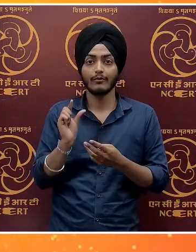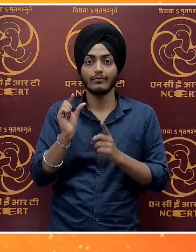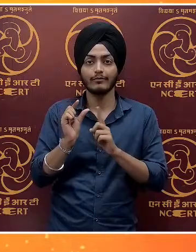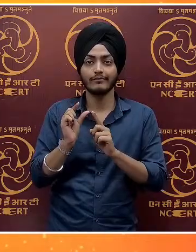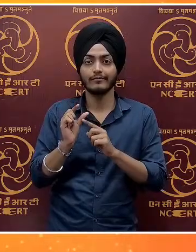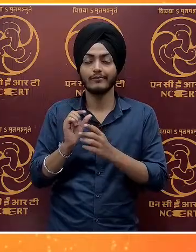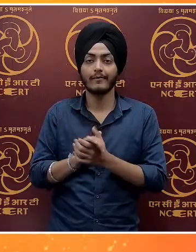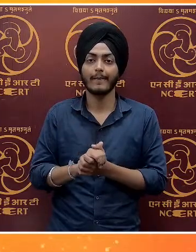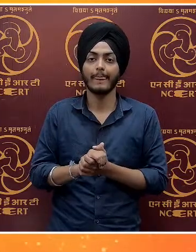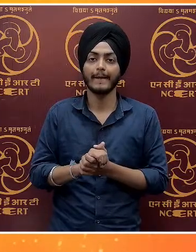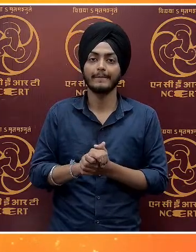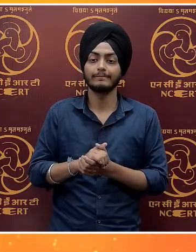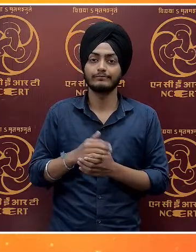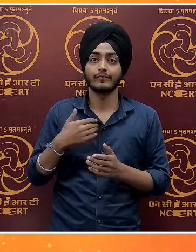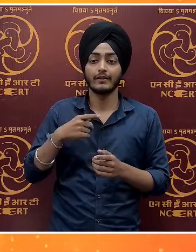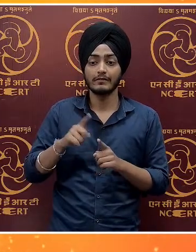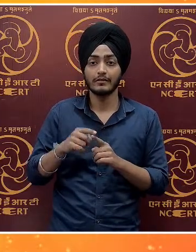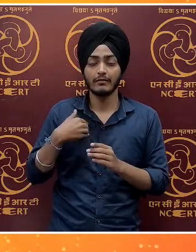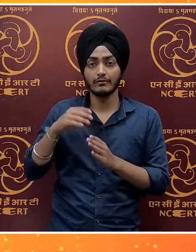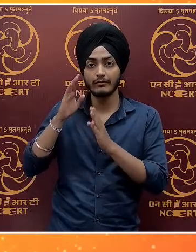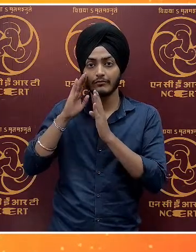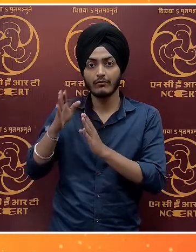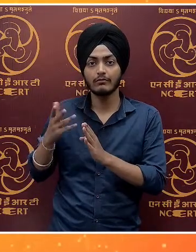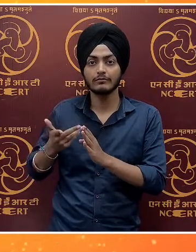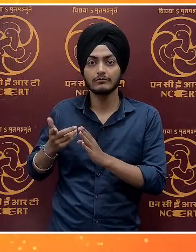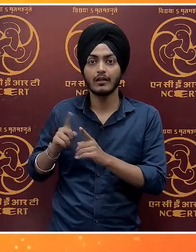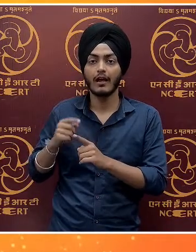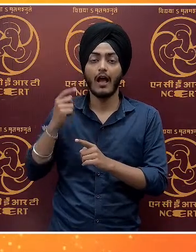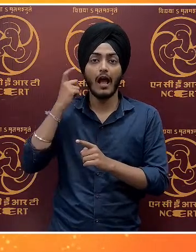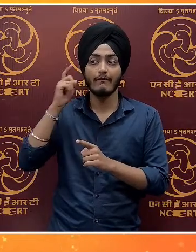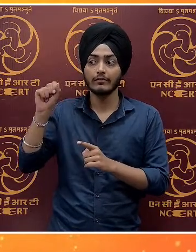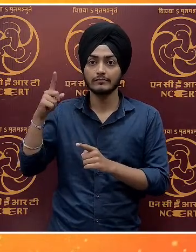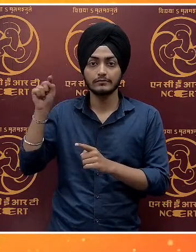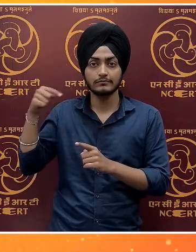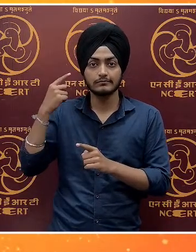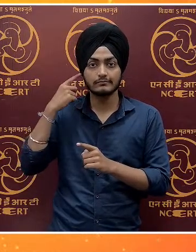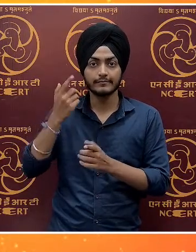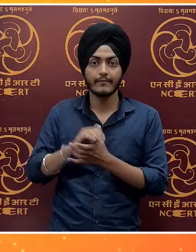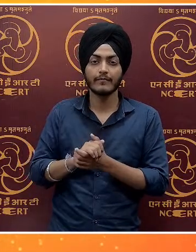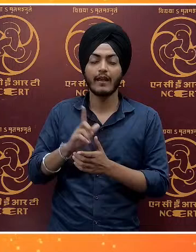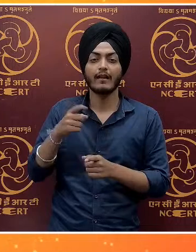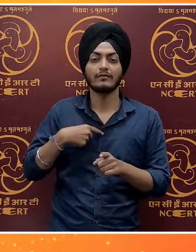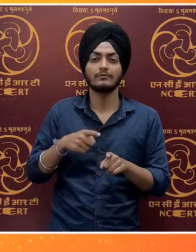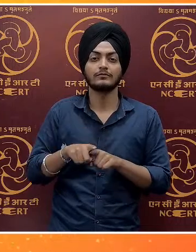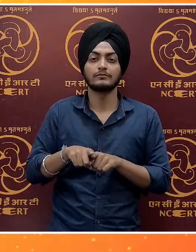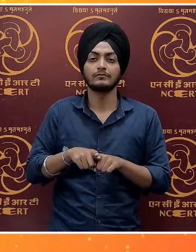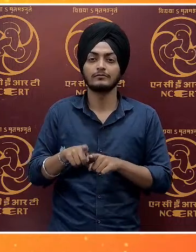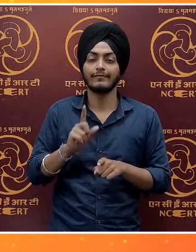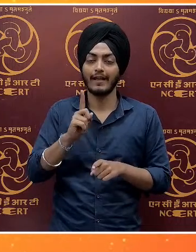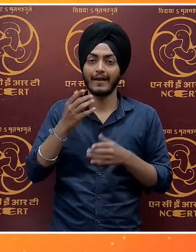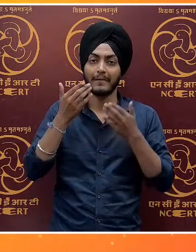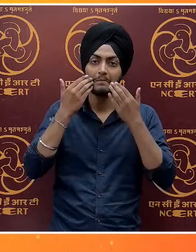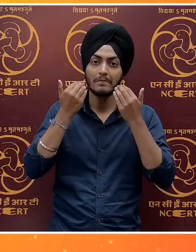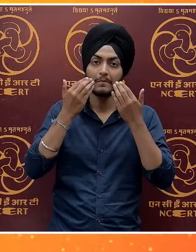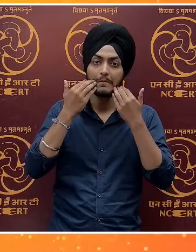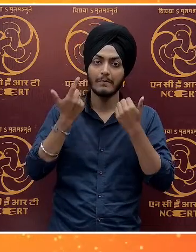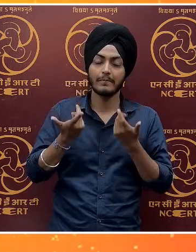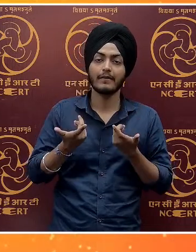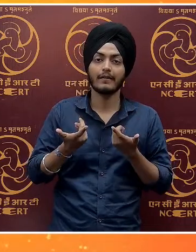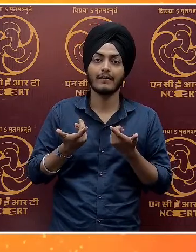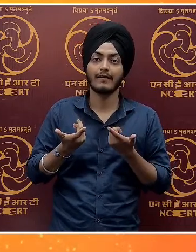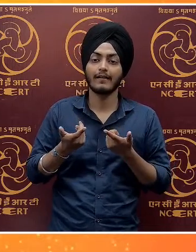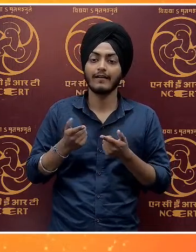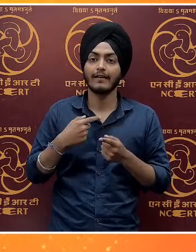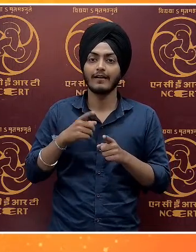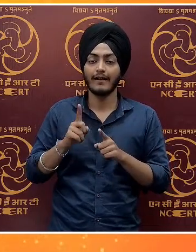vowel letters, and we will keep focusing on the sound. For an example, a cat, k,